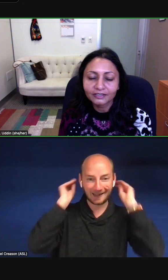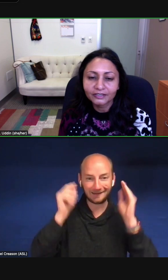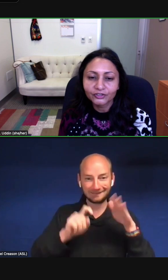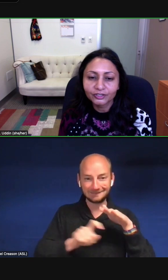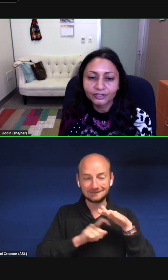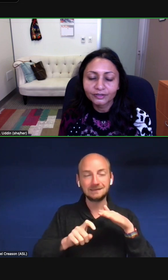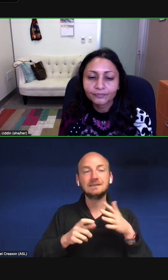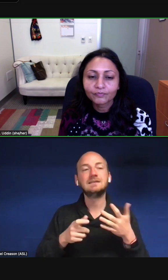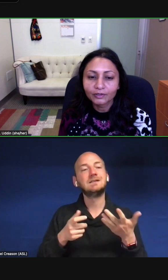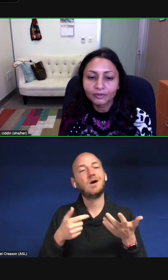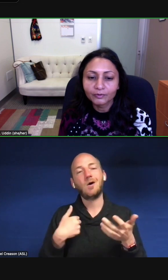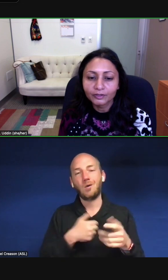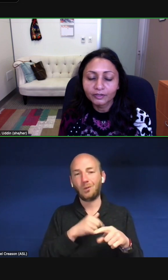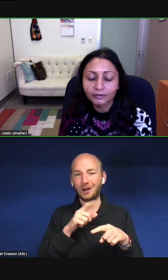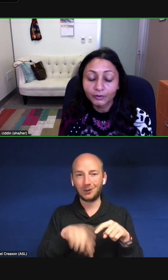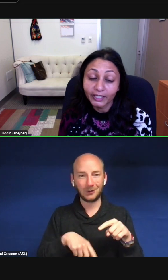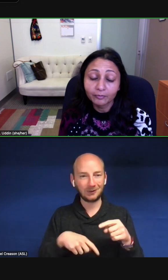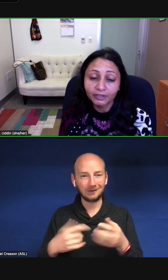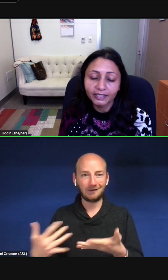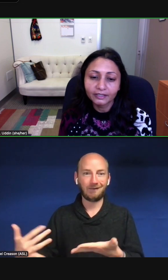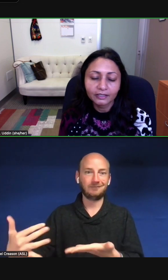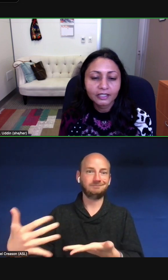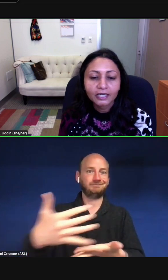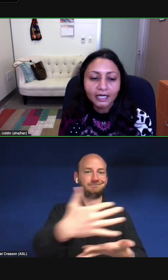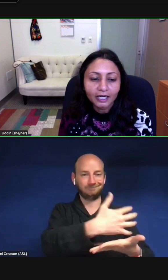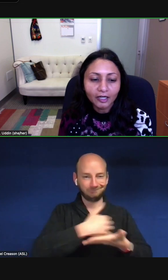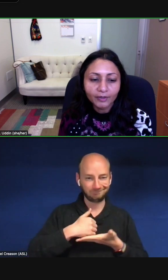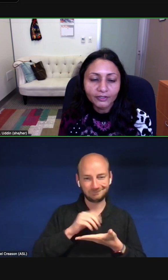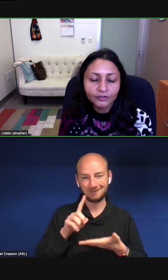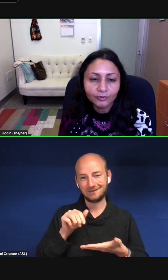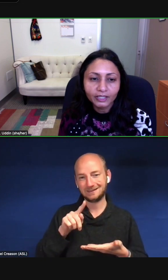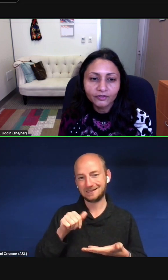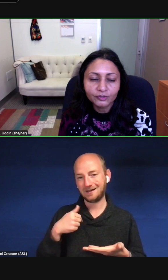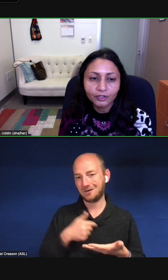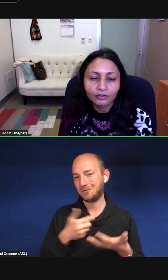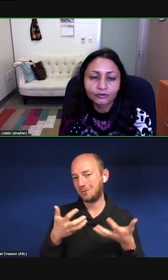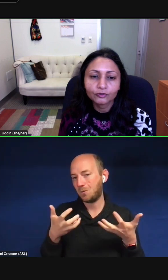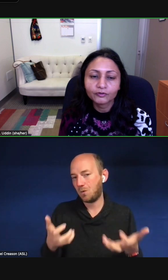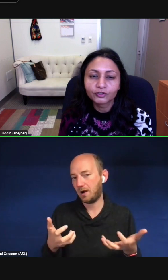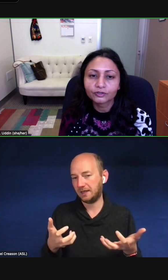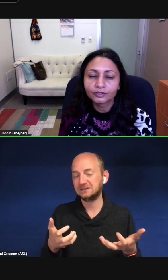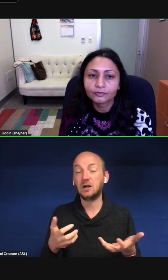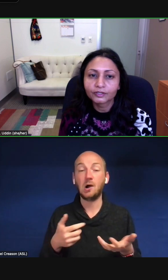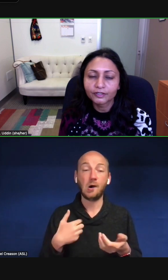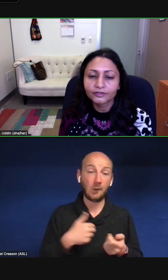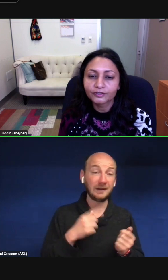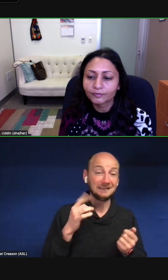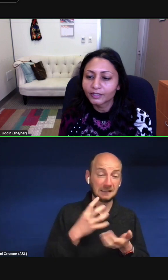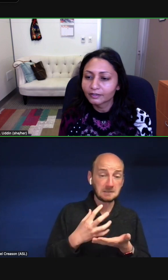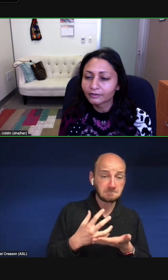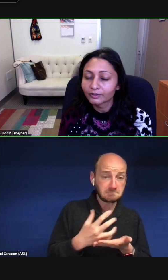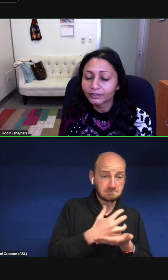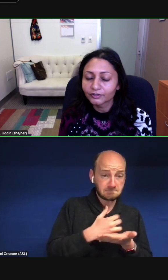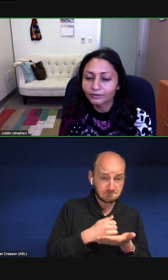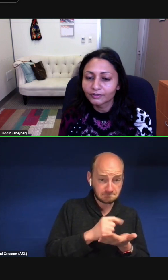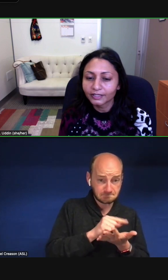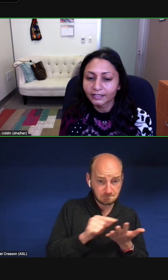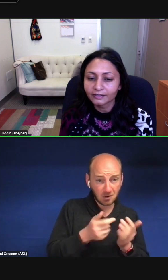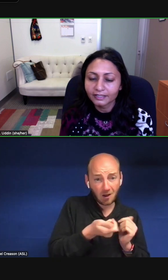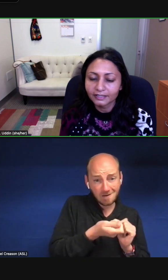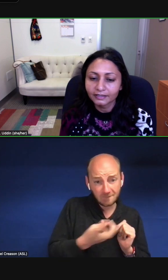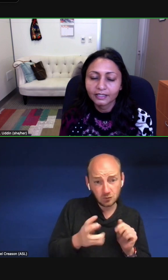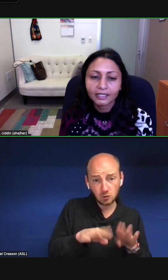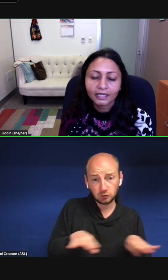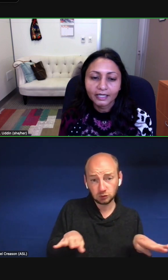the data collection that we had planned. And so we have a smaller group of children with autism that Lauren is